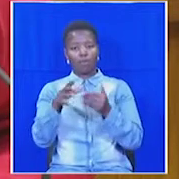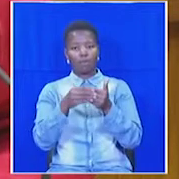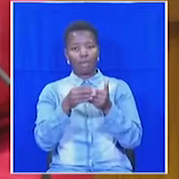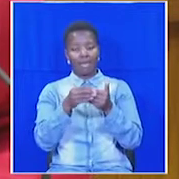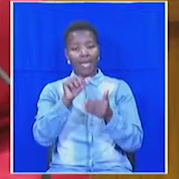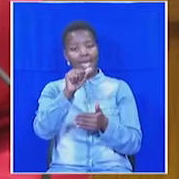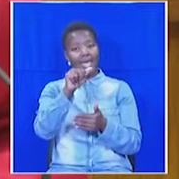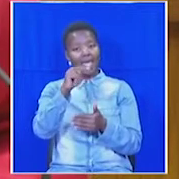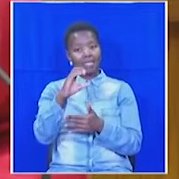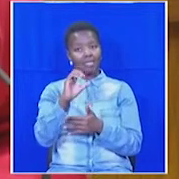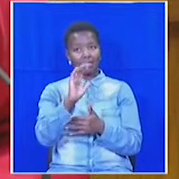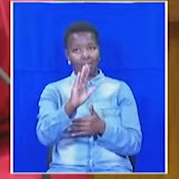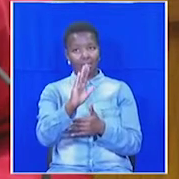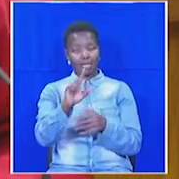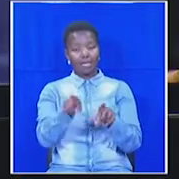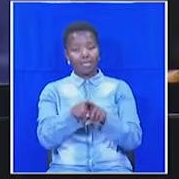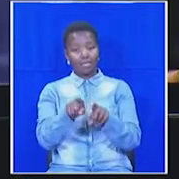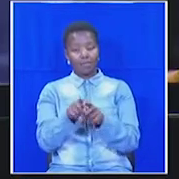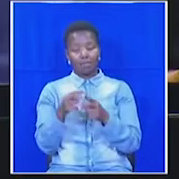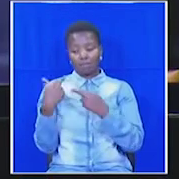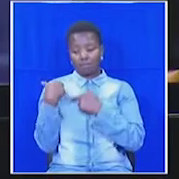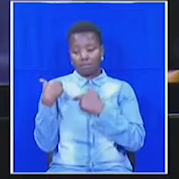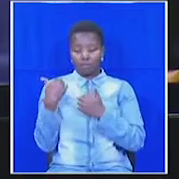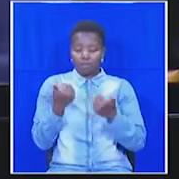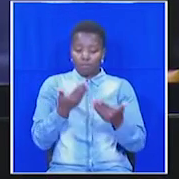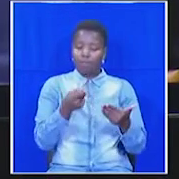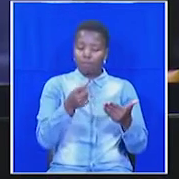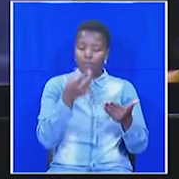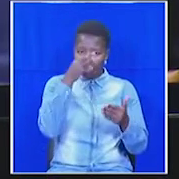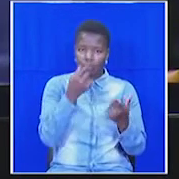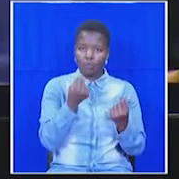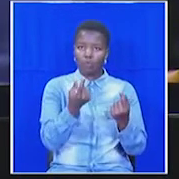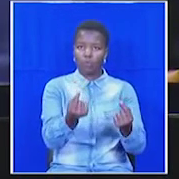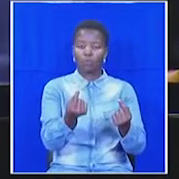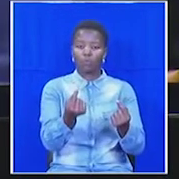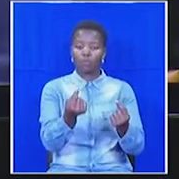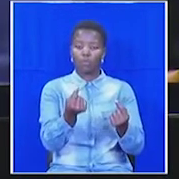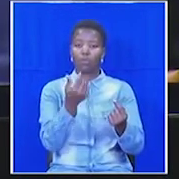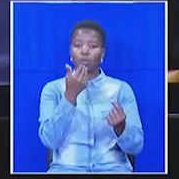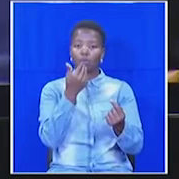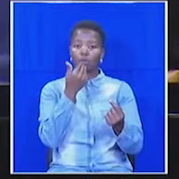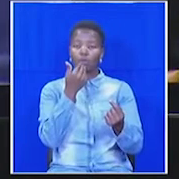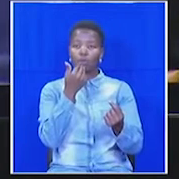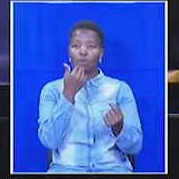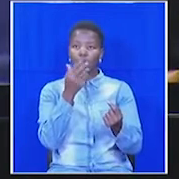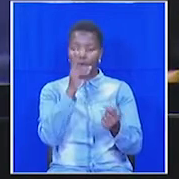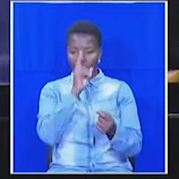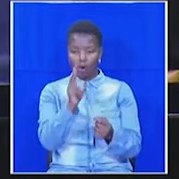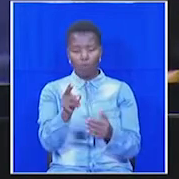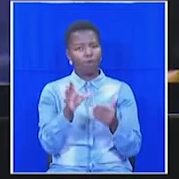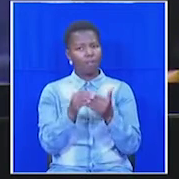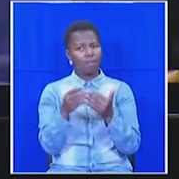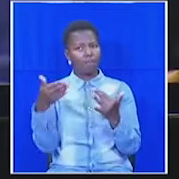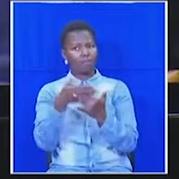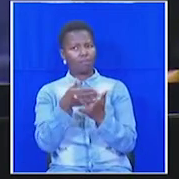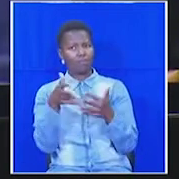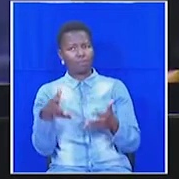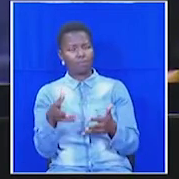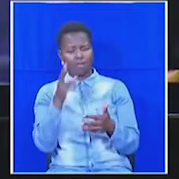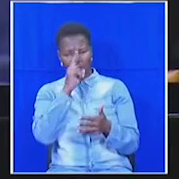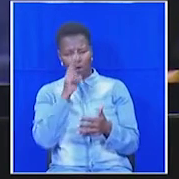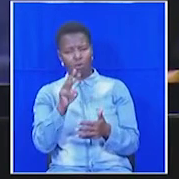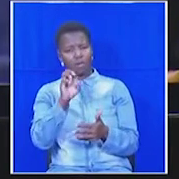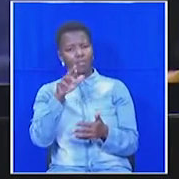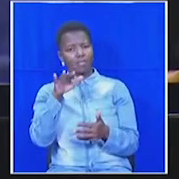and entrust the responsibility of running the affairs of the state in the hands of capable South Africans who hold. Honorable